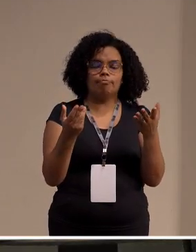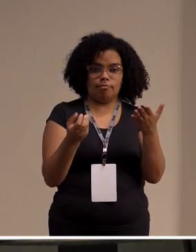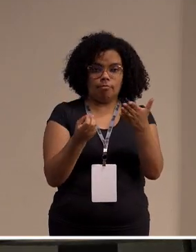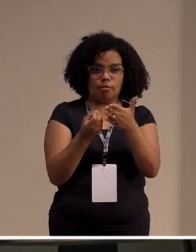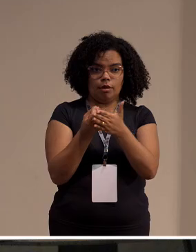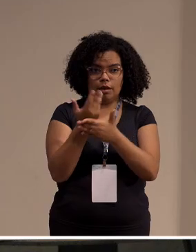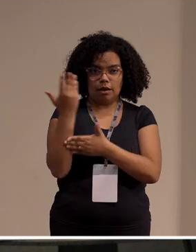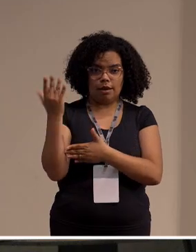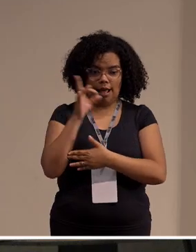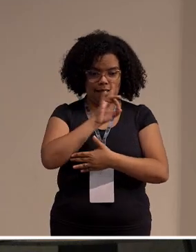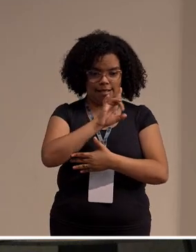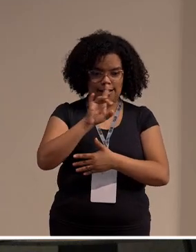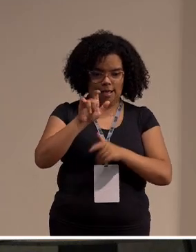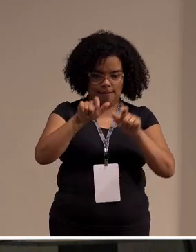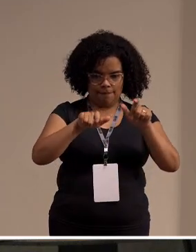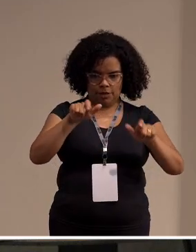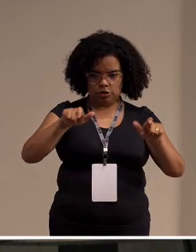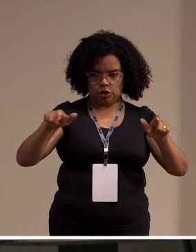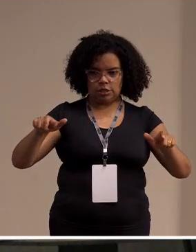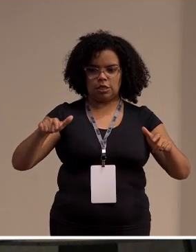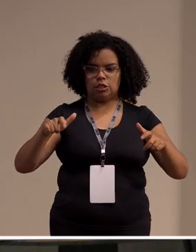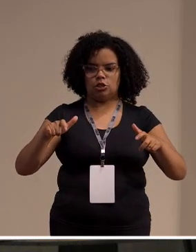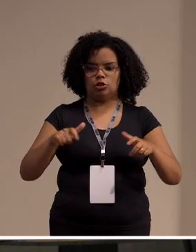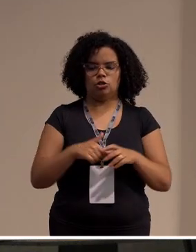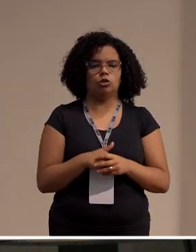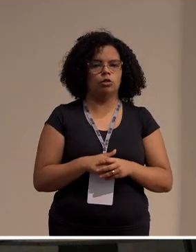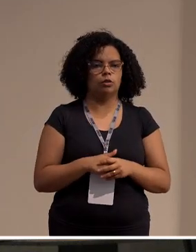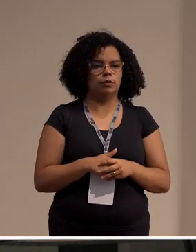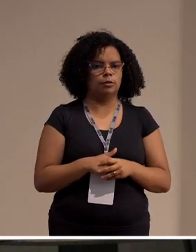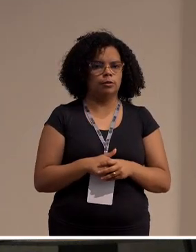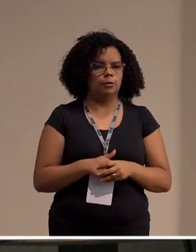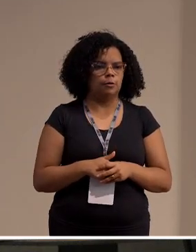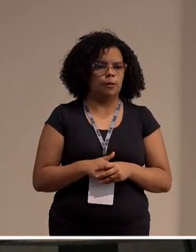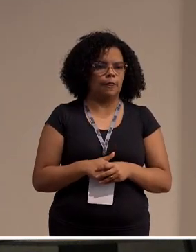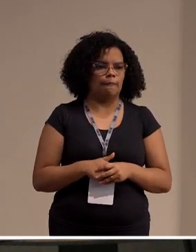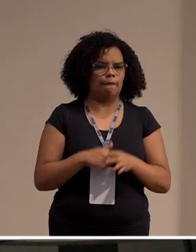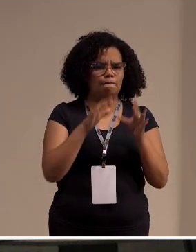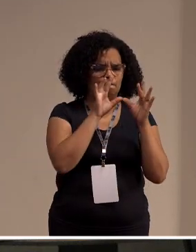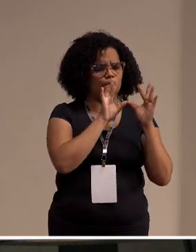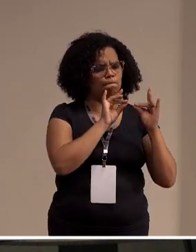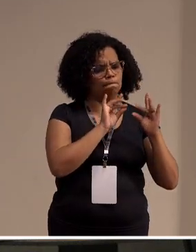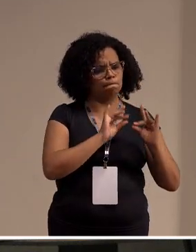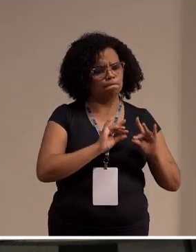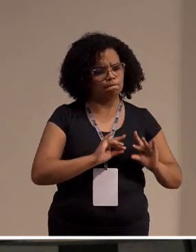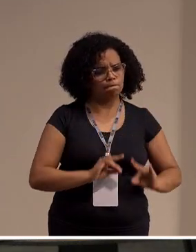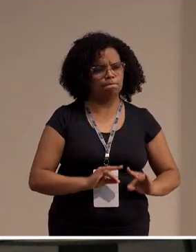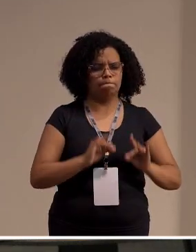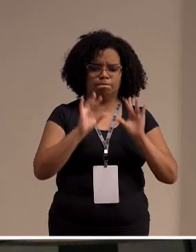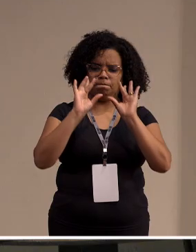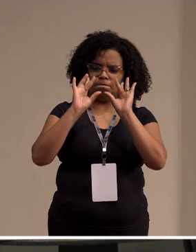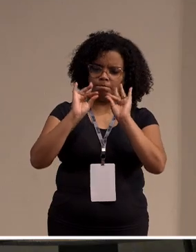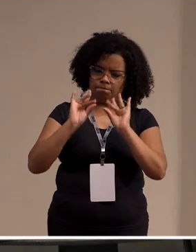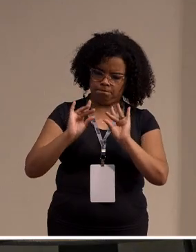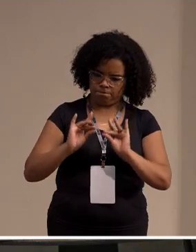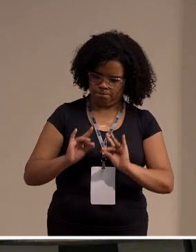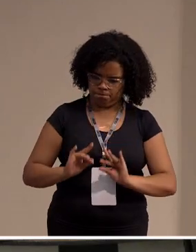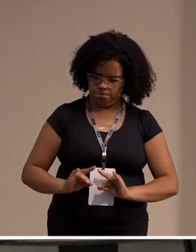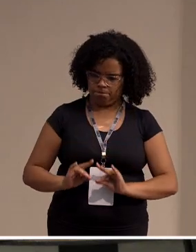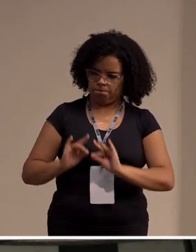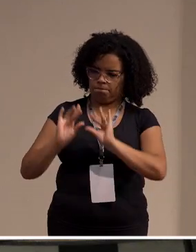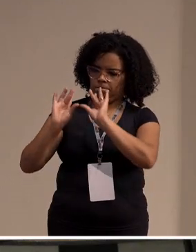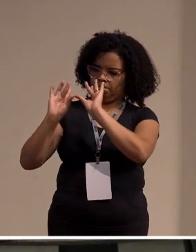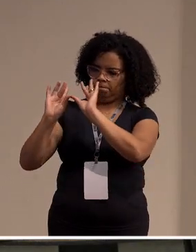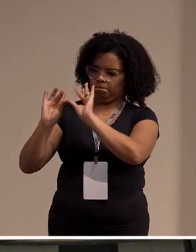criar cada um dos personagens, dando a voz a eles, né? Você vai revezando ali o ponto de vista da história a cada um